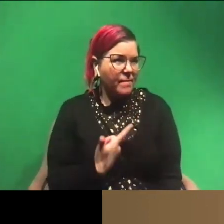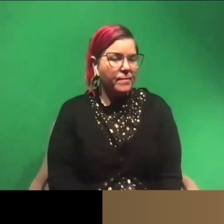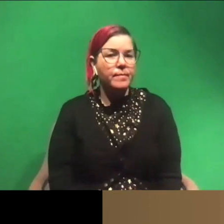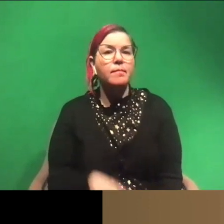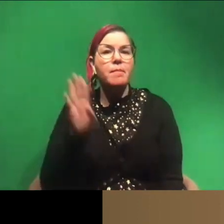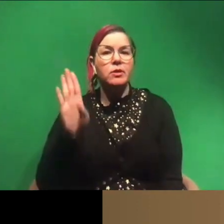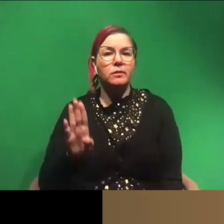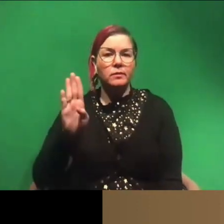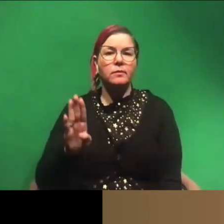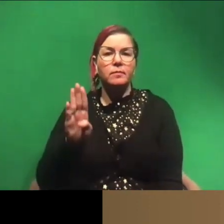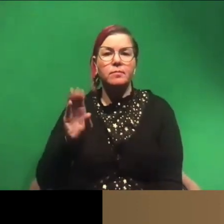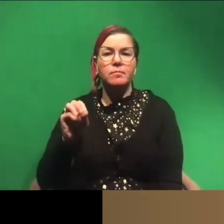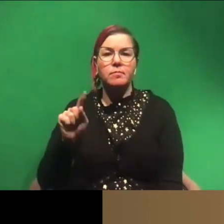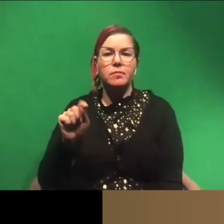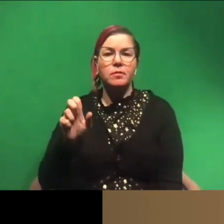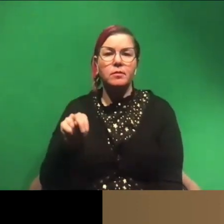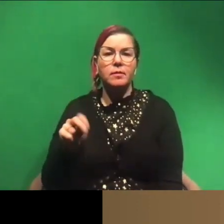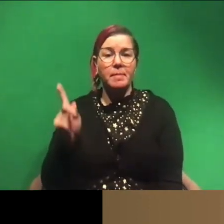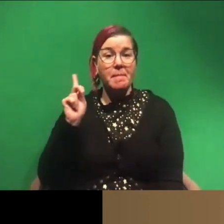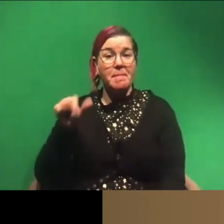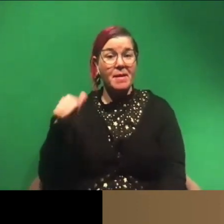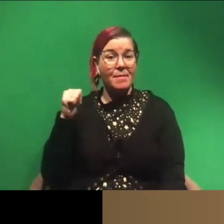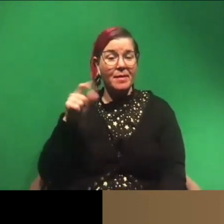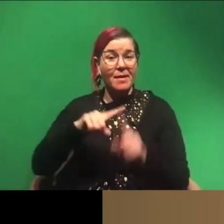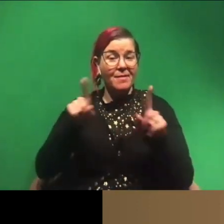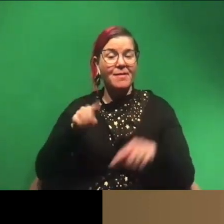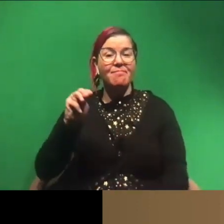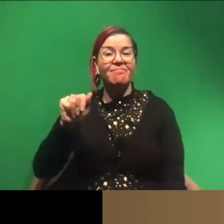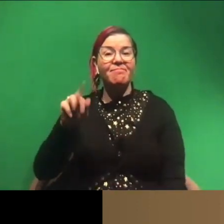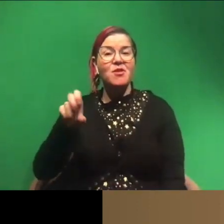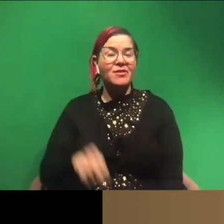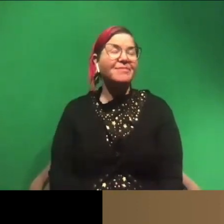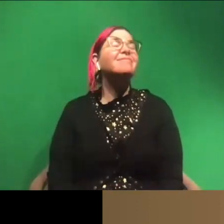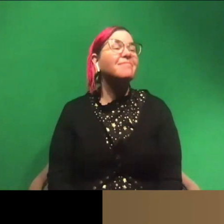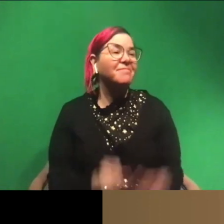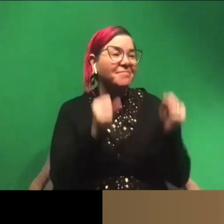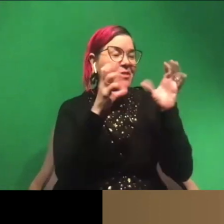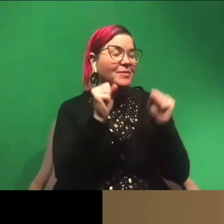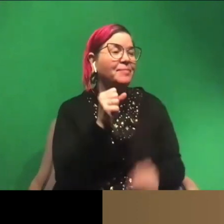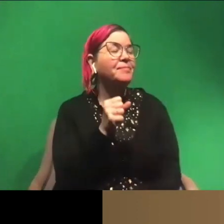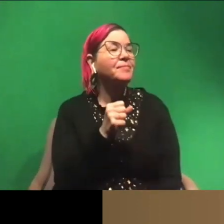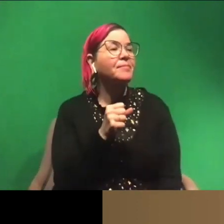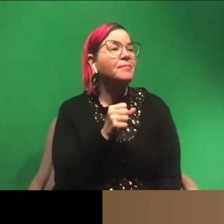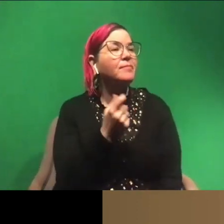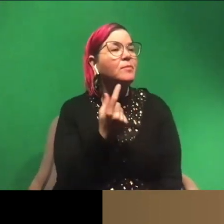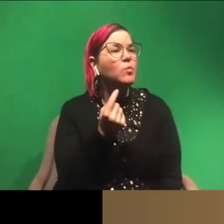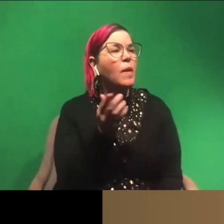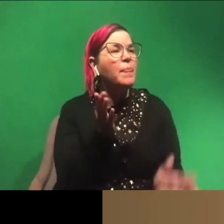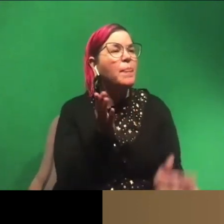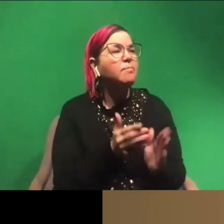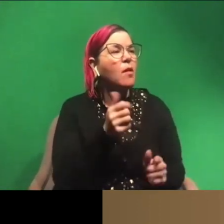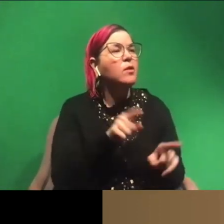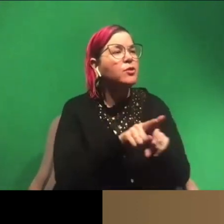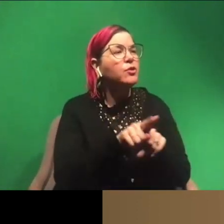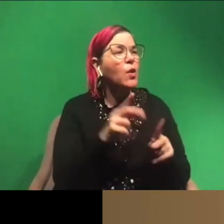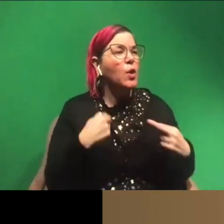Boston. I live in Boston, but this behind me is Mars. Awesome. Let's see. What's the smallest star that humans know